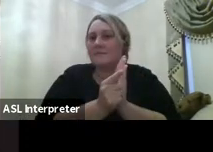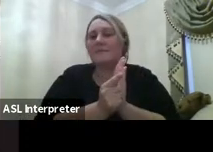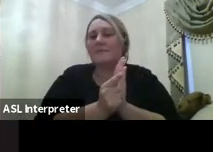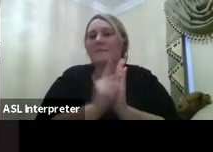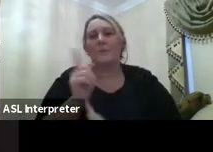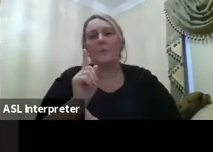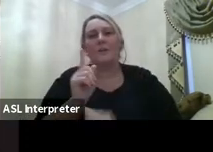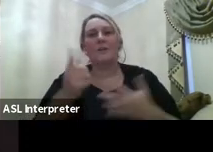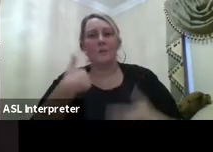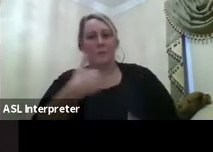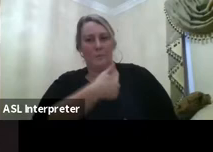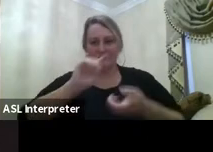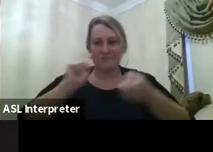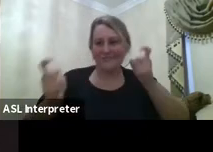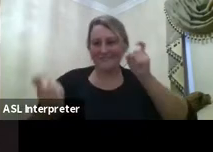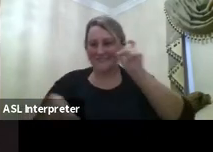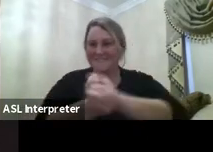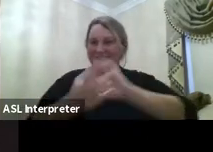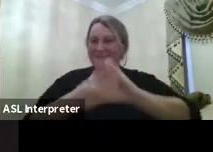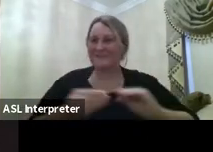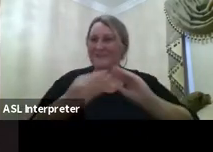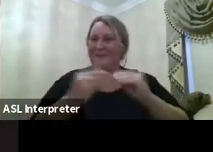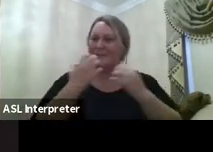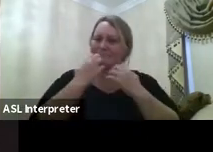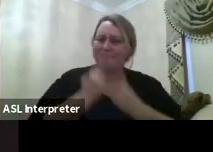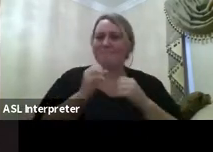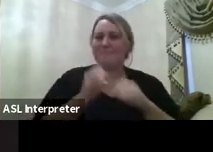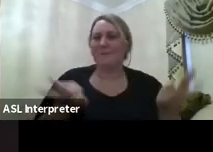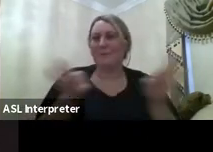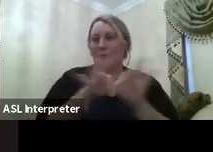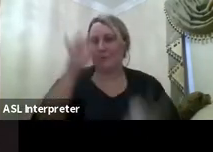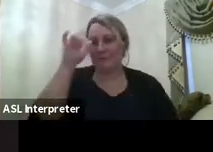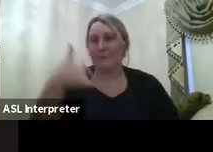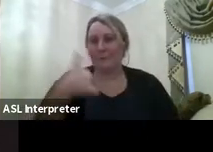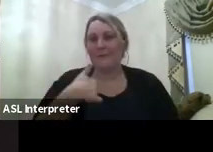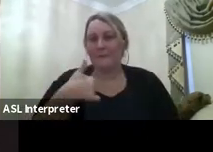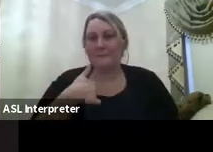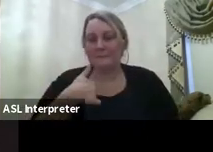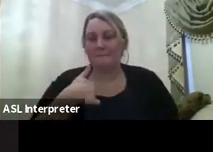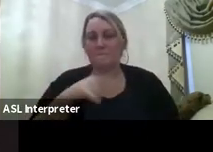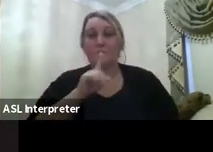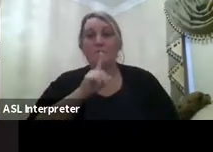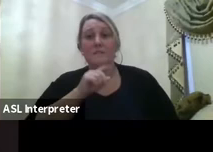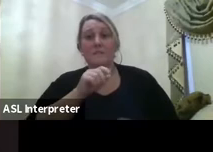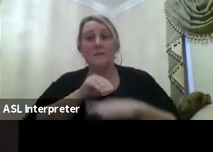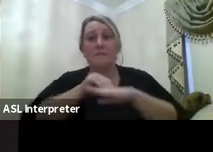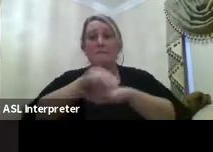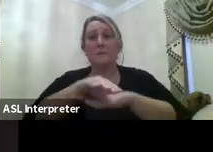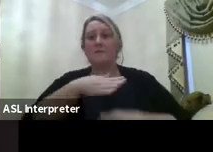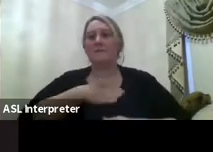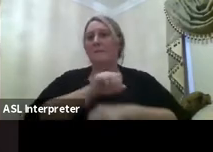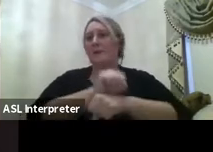thinking about how they, um, inform my work, but also my own expanded my sensibility